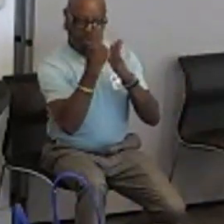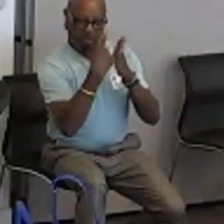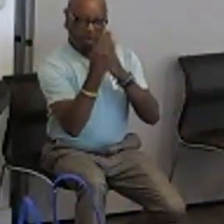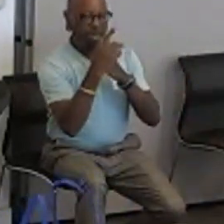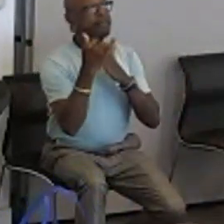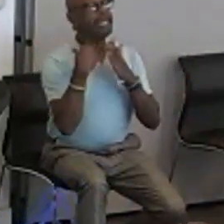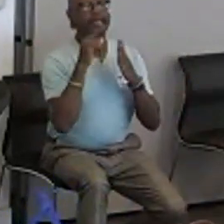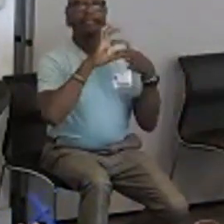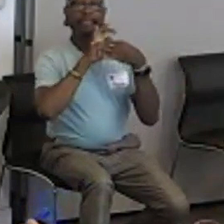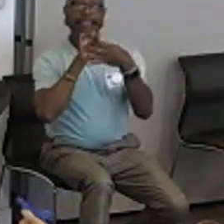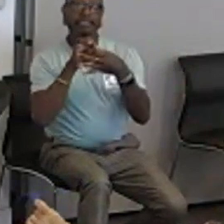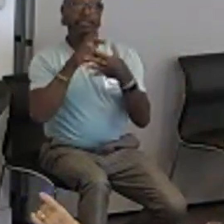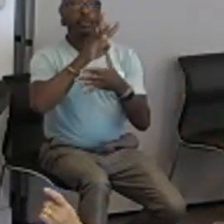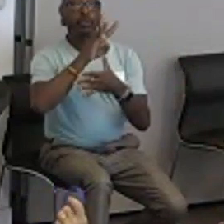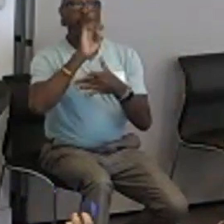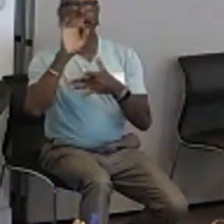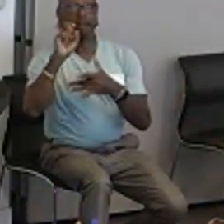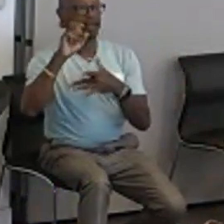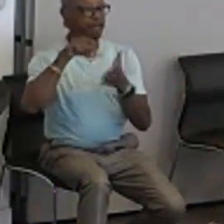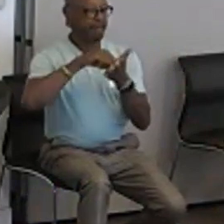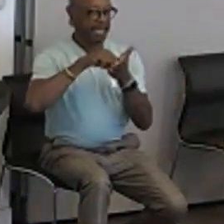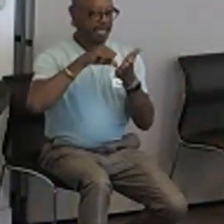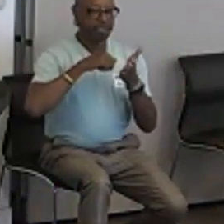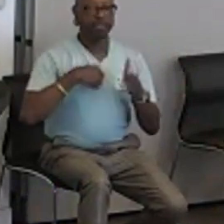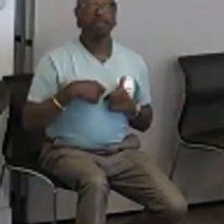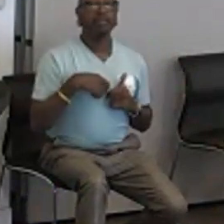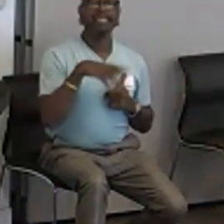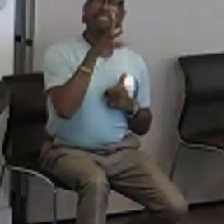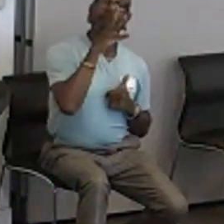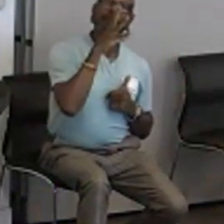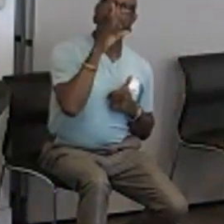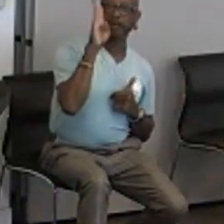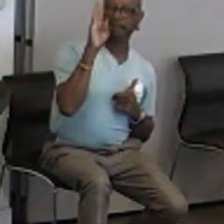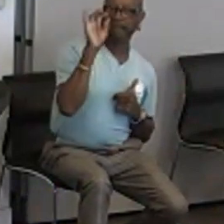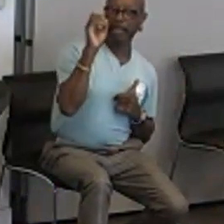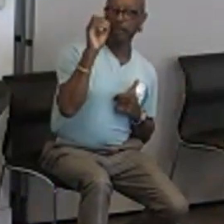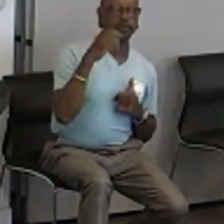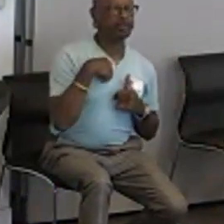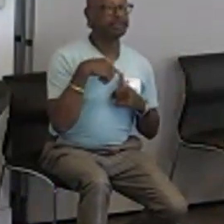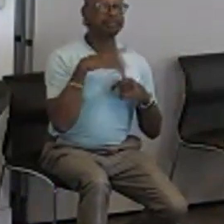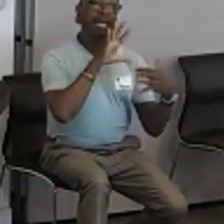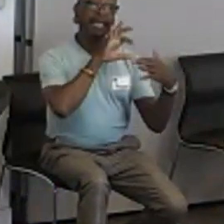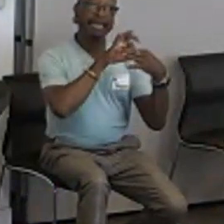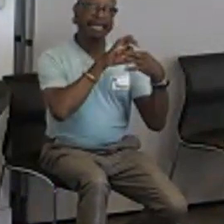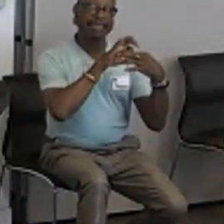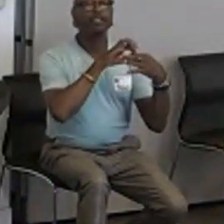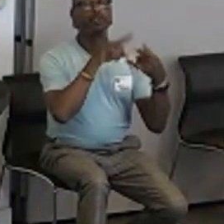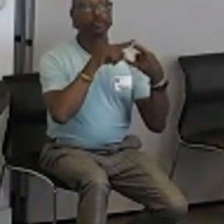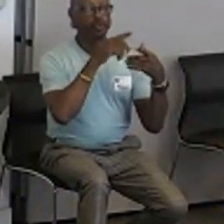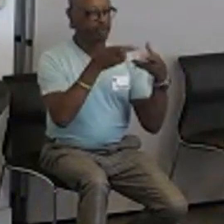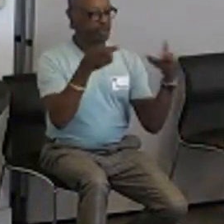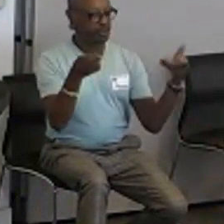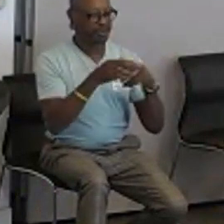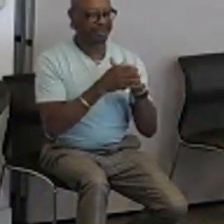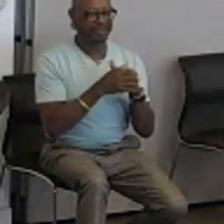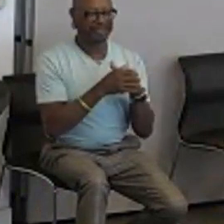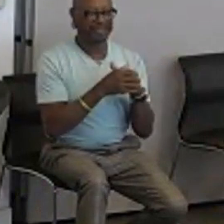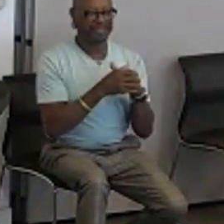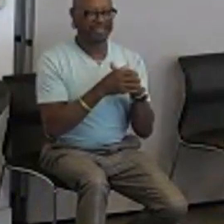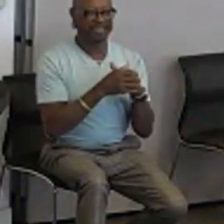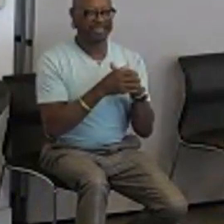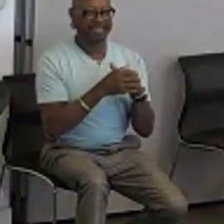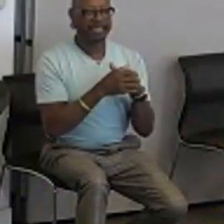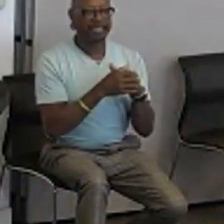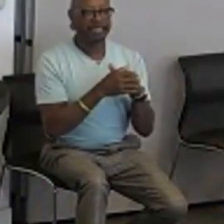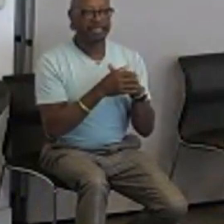of information captured about today's event. Speaker bios, the links to resources and things like that. Thank you so much. My name's